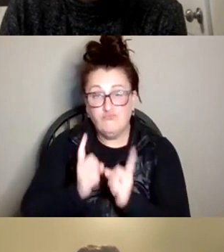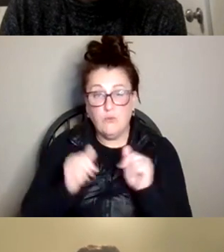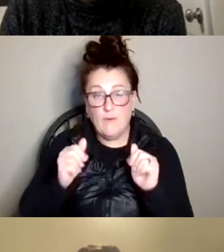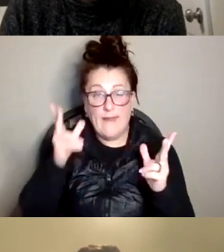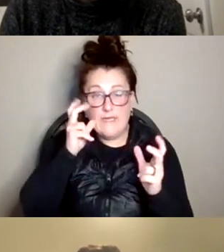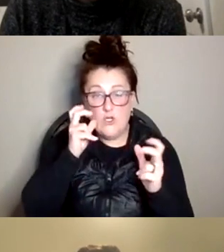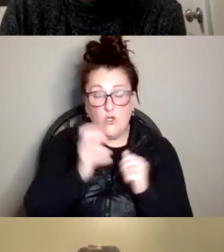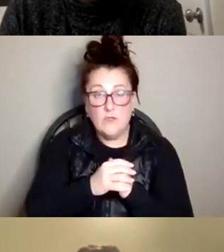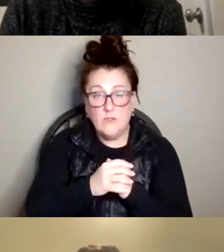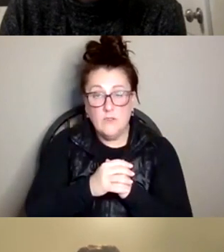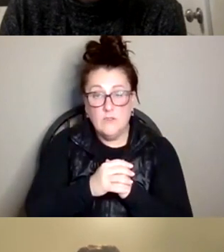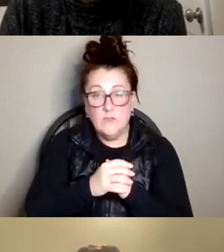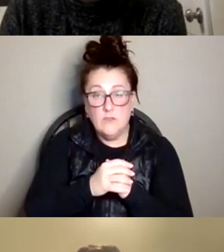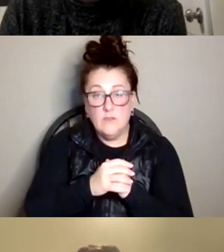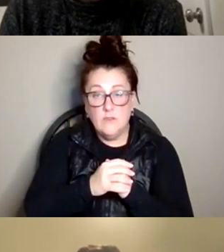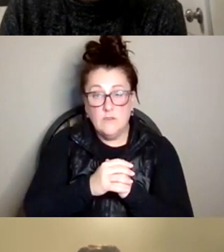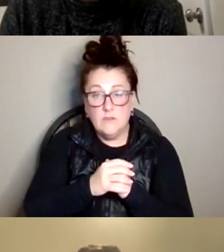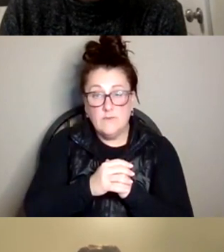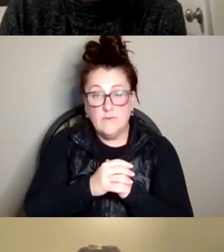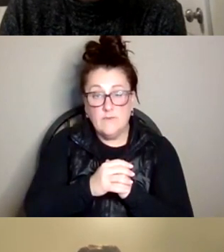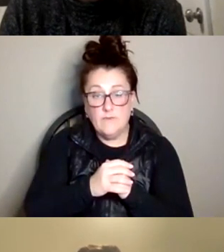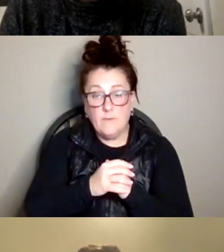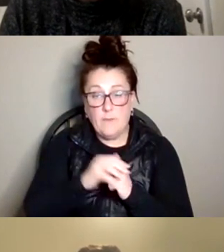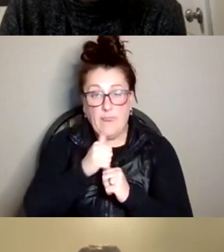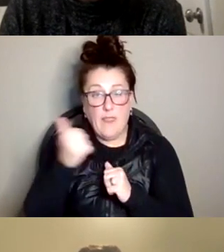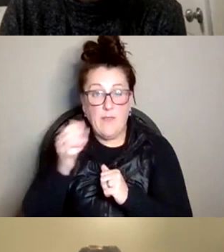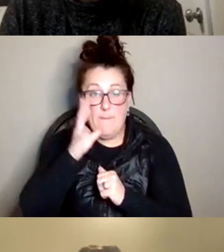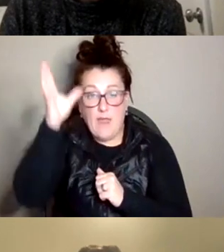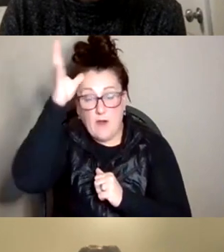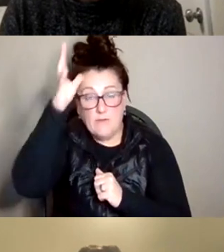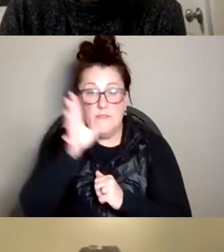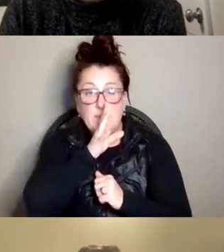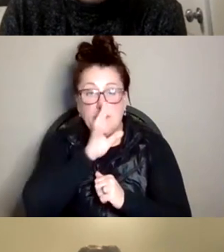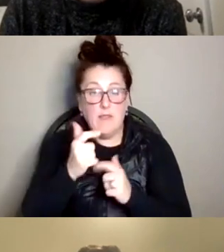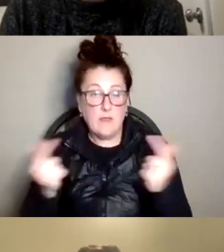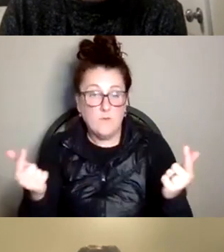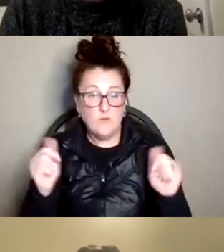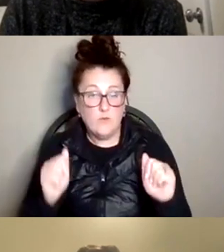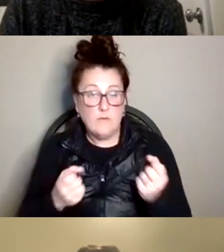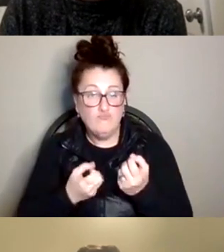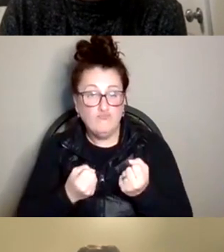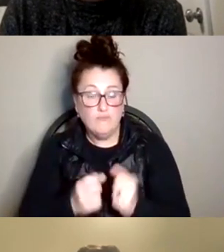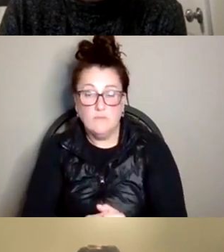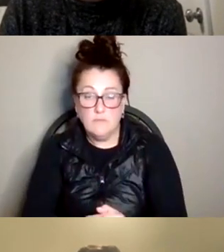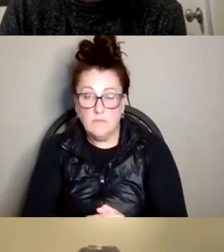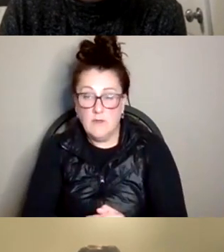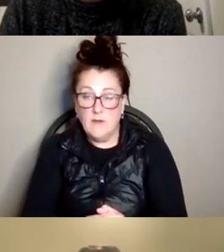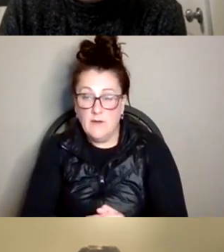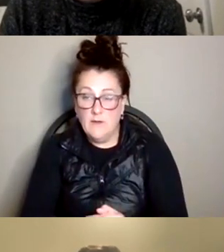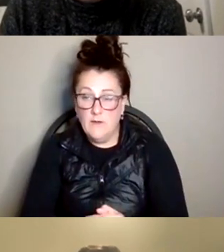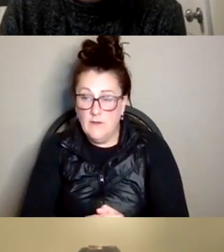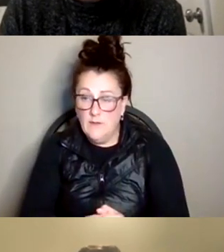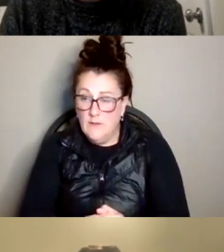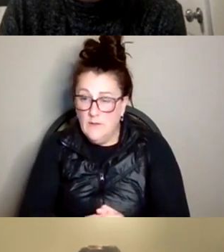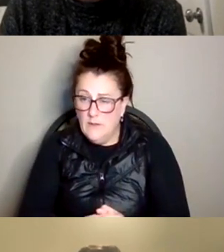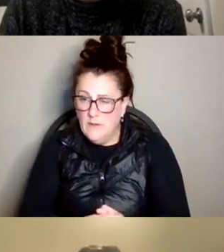hear any of our speakers who want to share thoughts with us that speak other languages also. So it's not that you have to speak